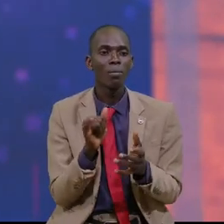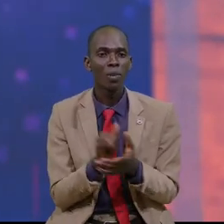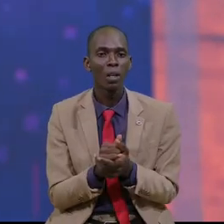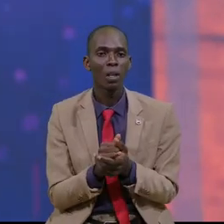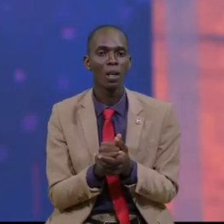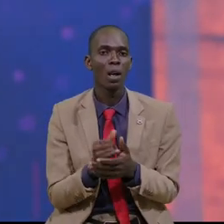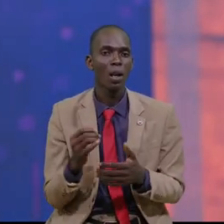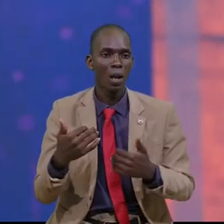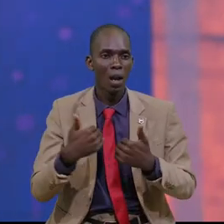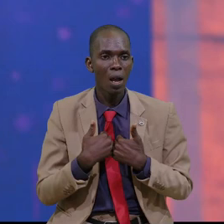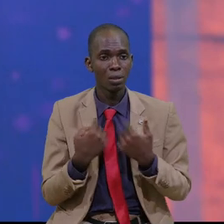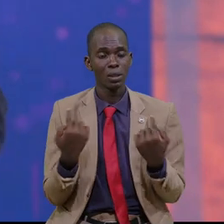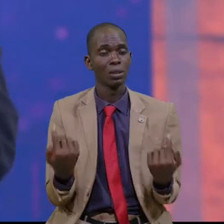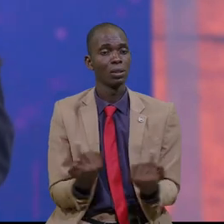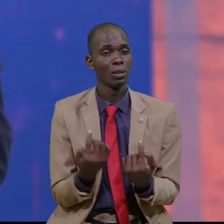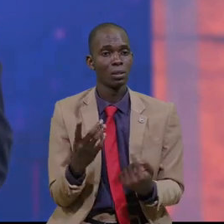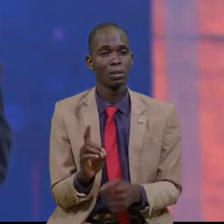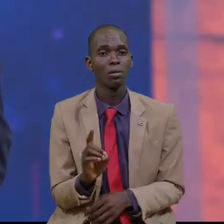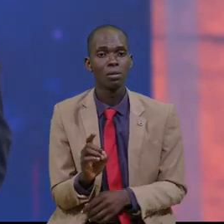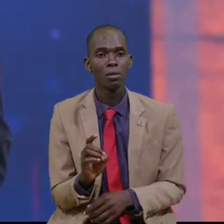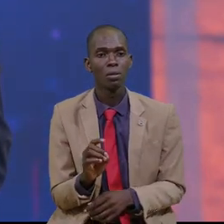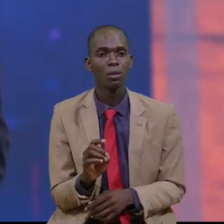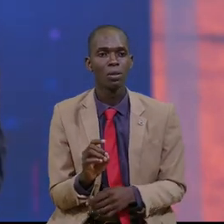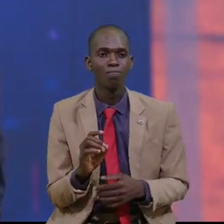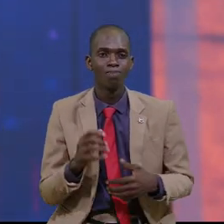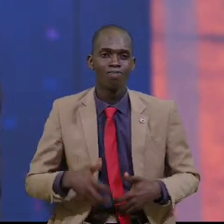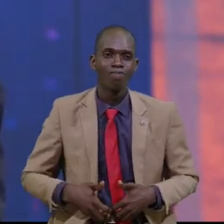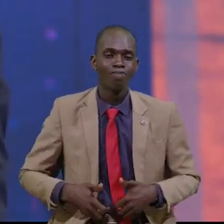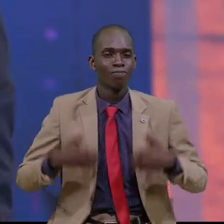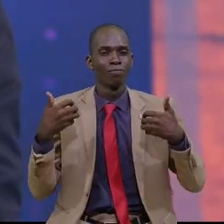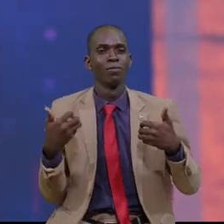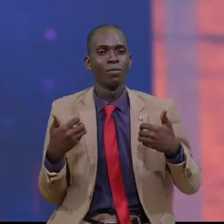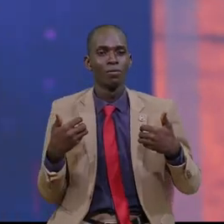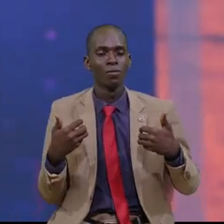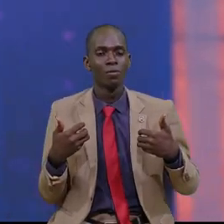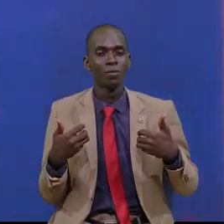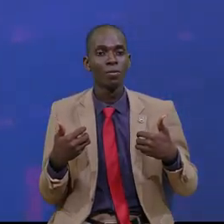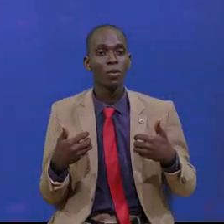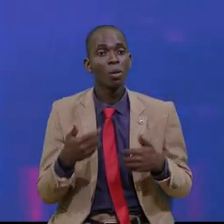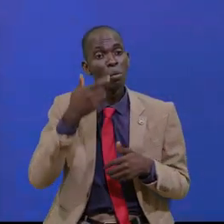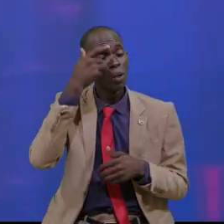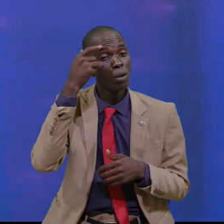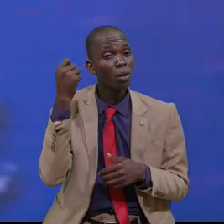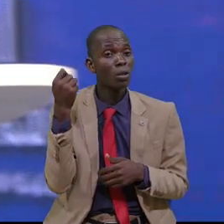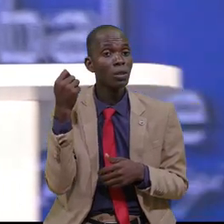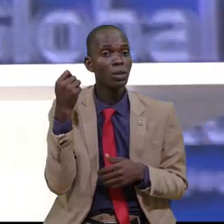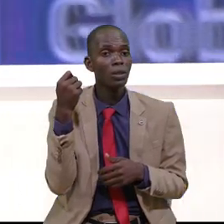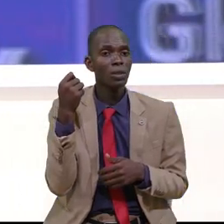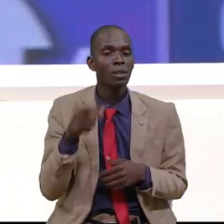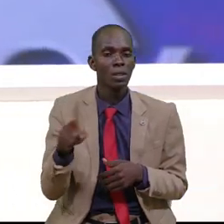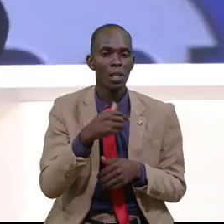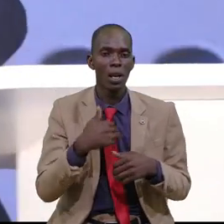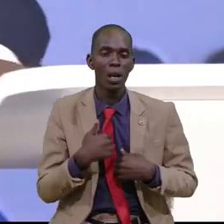that had sinned? Grieved. because they had sinned. Would